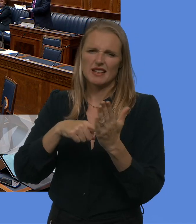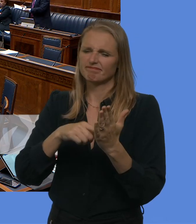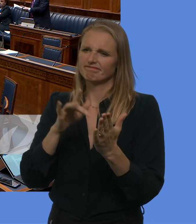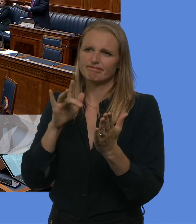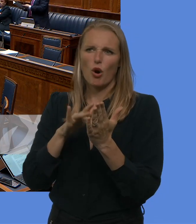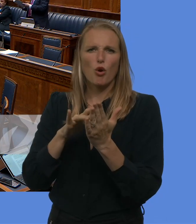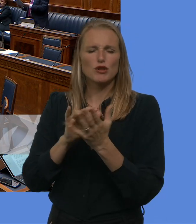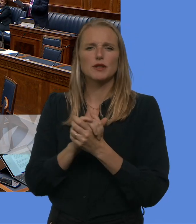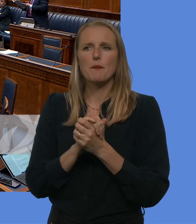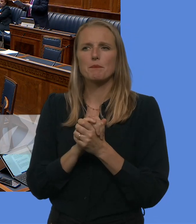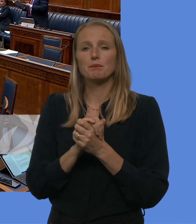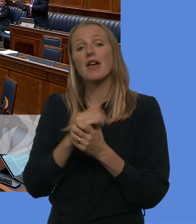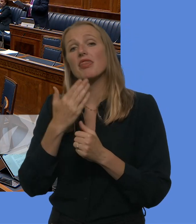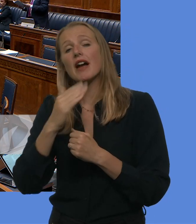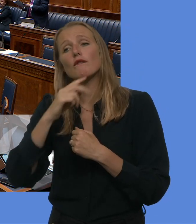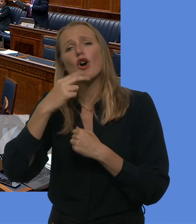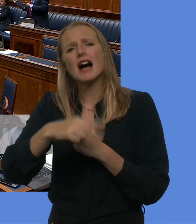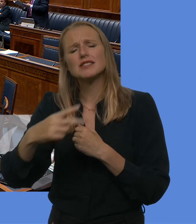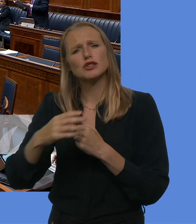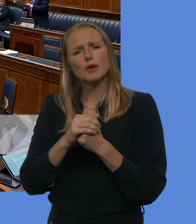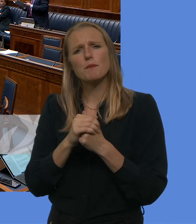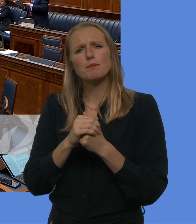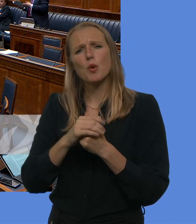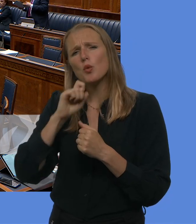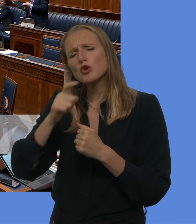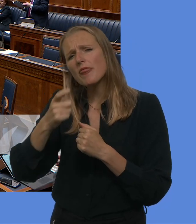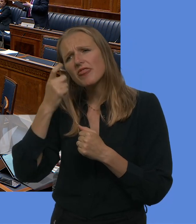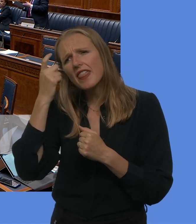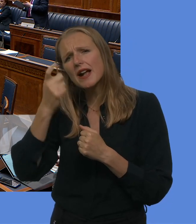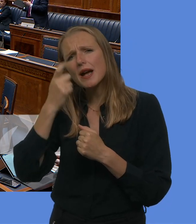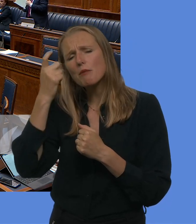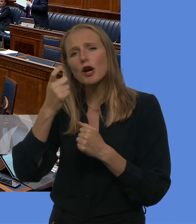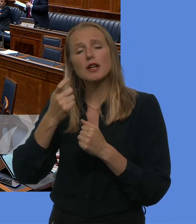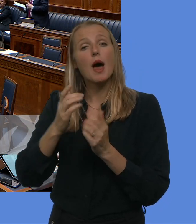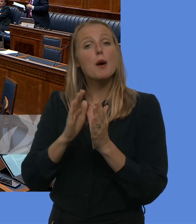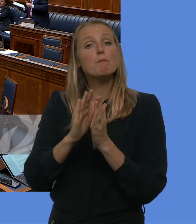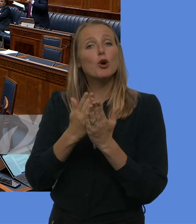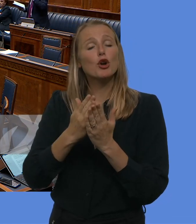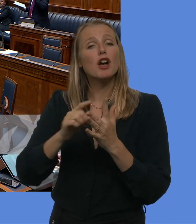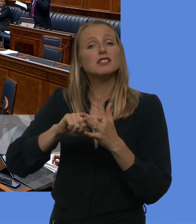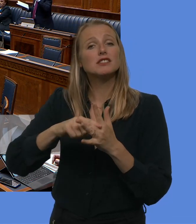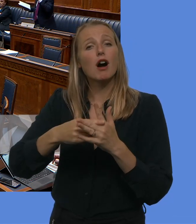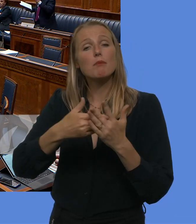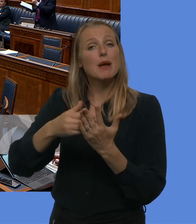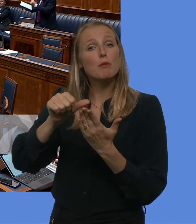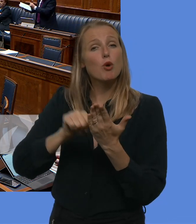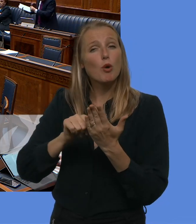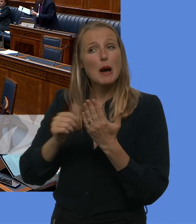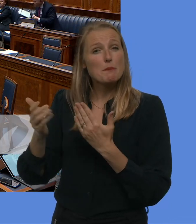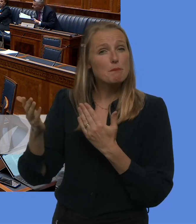I certainly thank the Minister for his answer. Would the Minister consider reinstating the Book Start Baby programme?